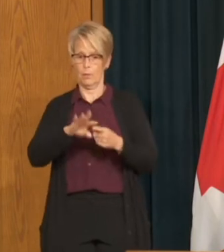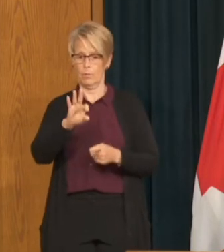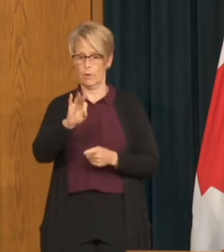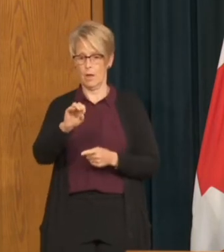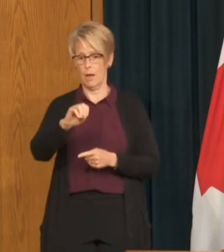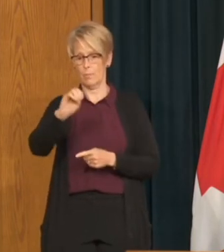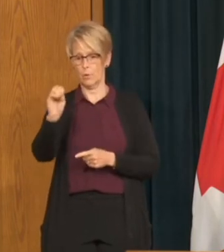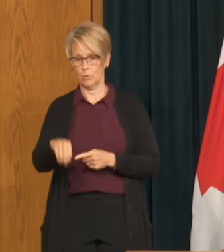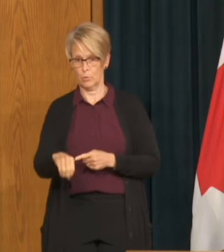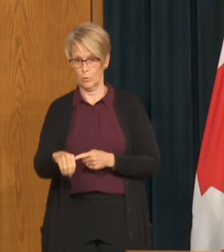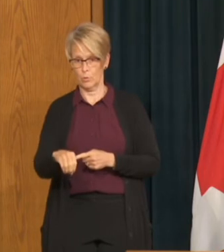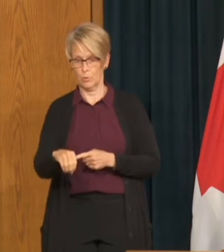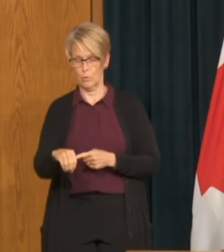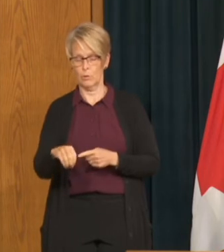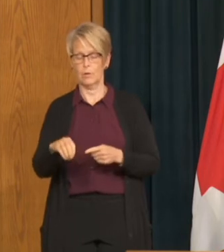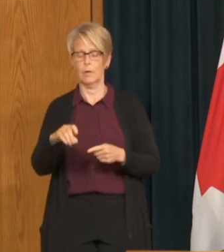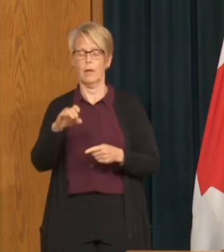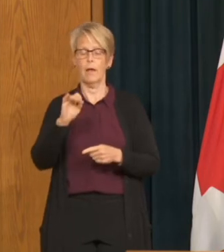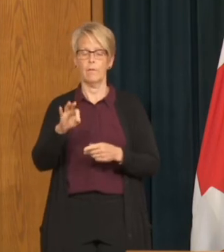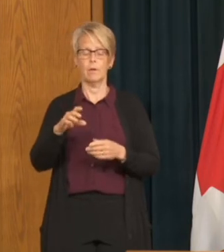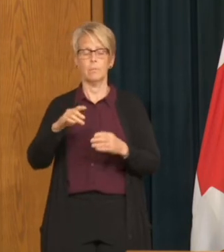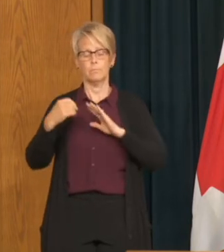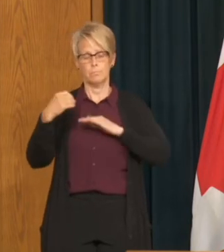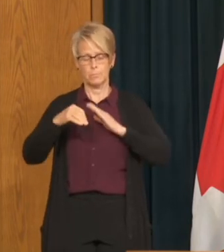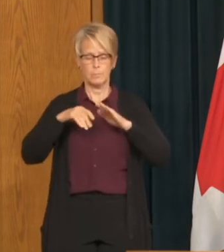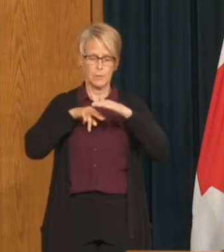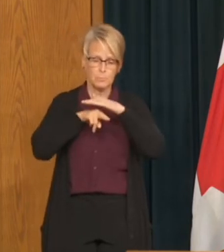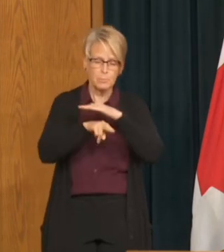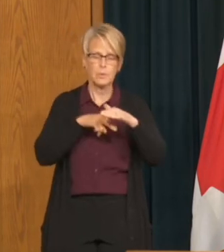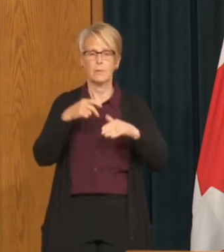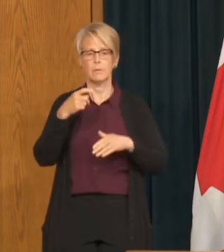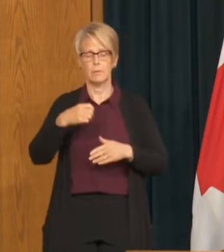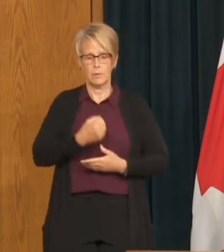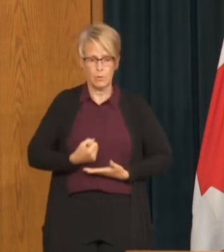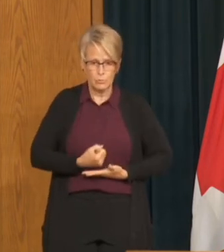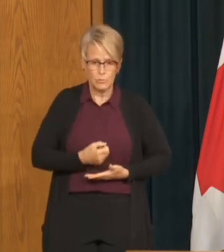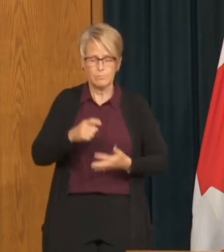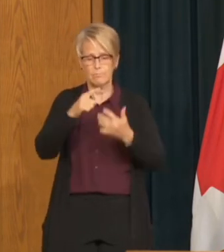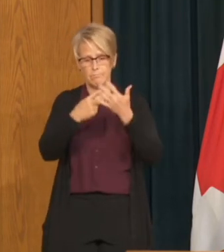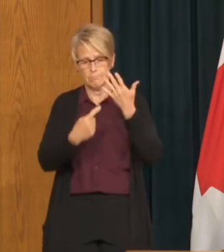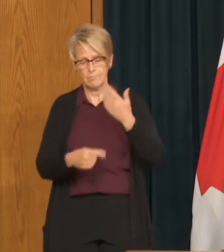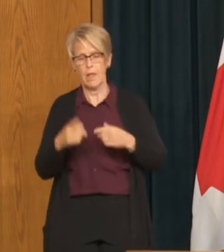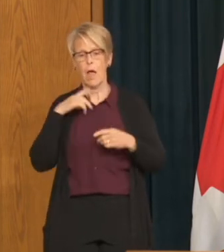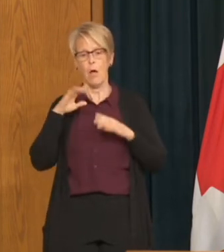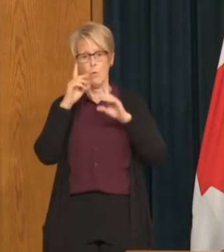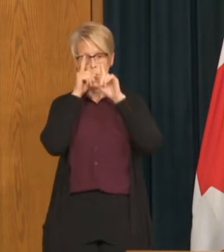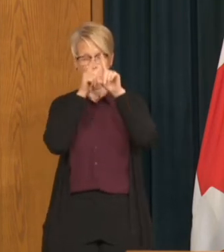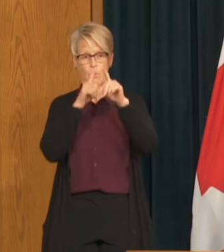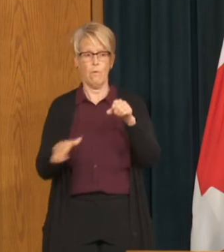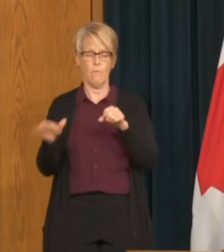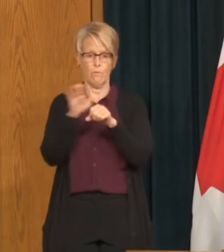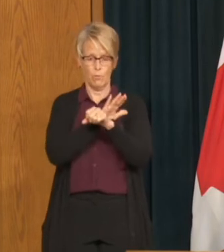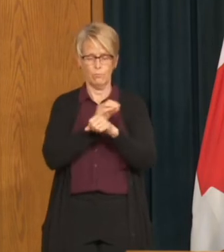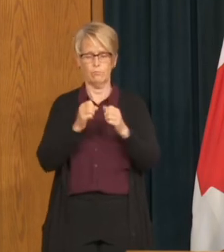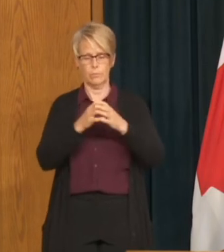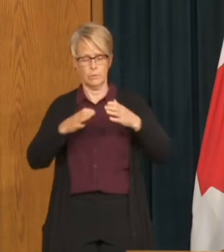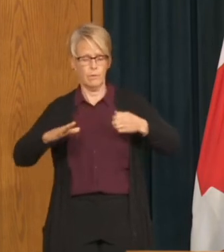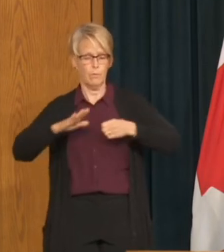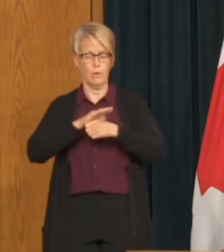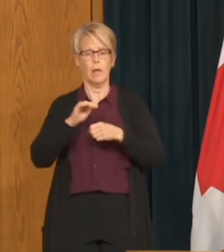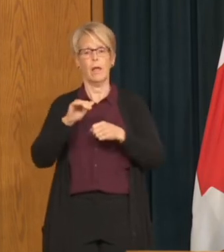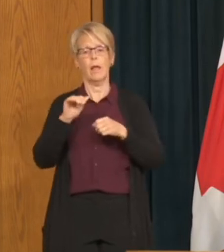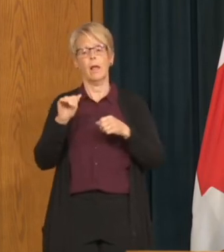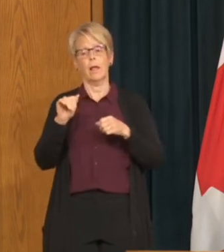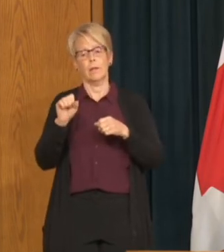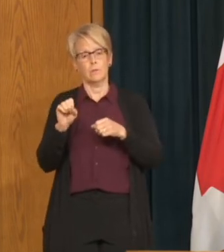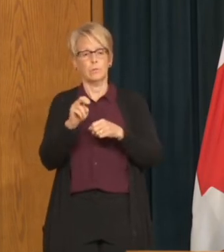90% of pre-COVID volumes of medical imaging. Of course, our goal is to return to full capacity as soon as safely possible, but